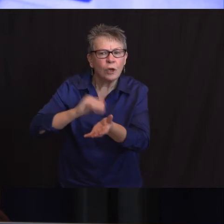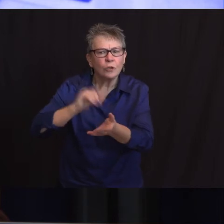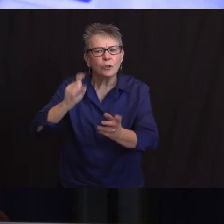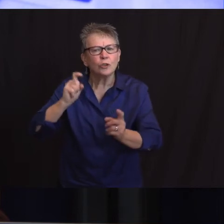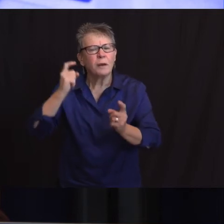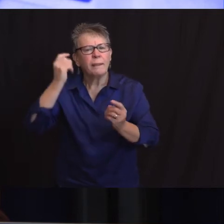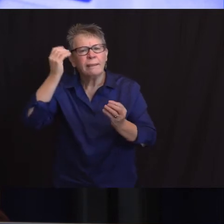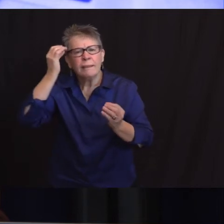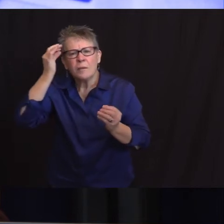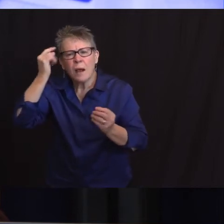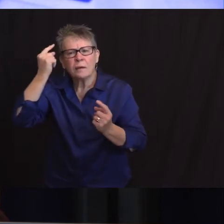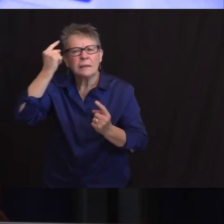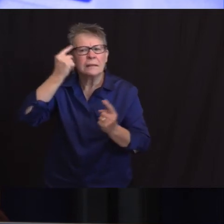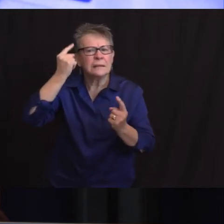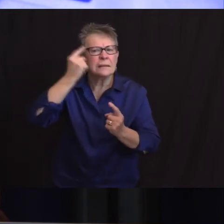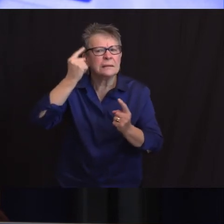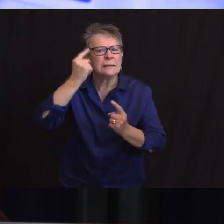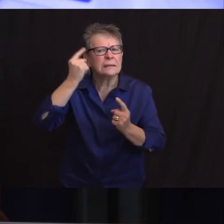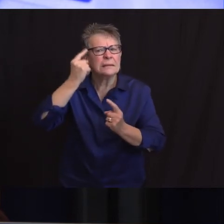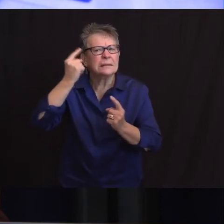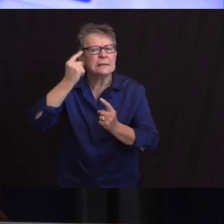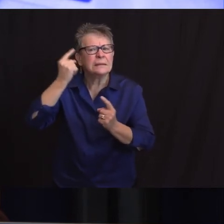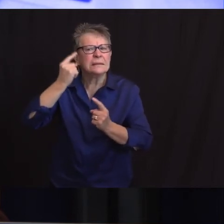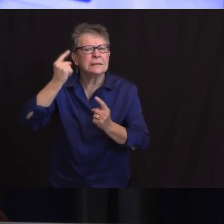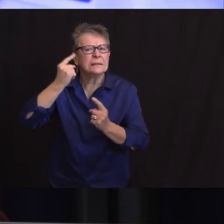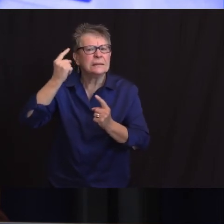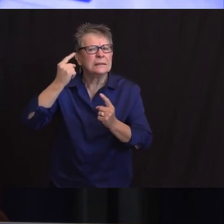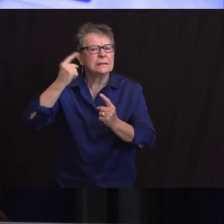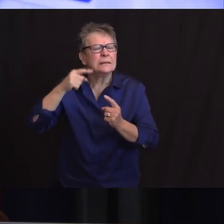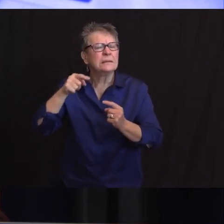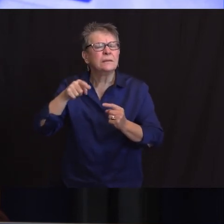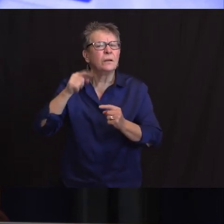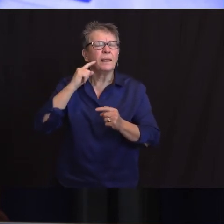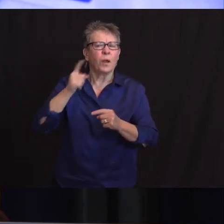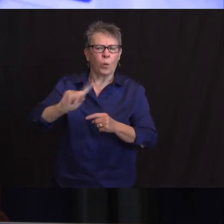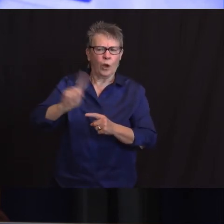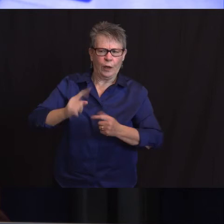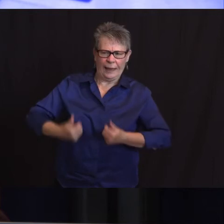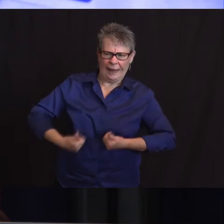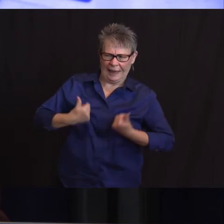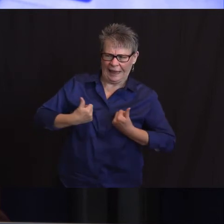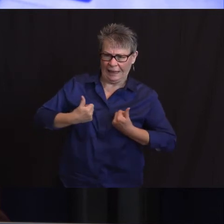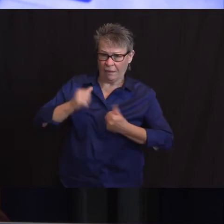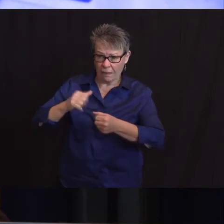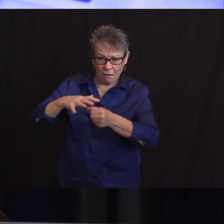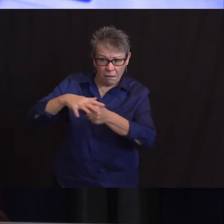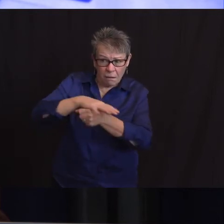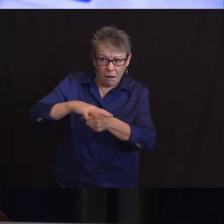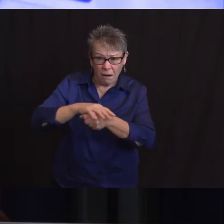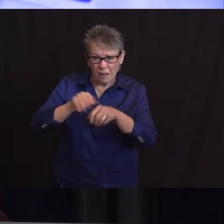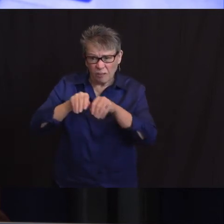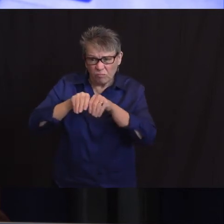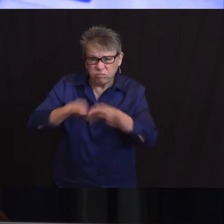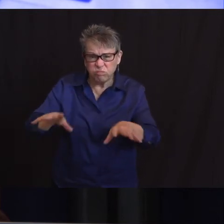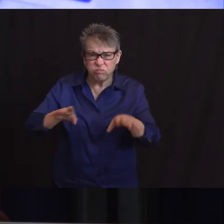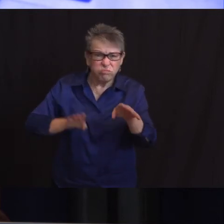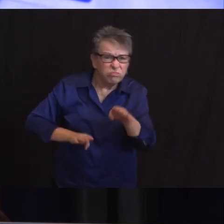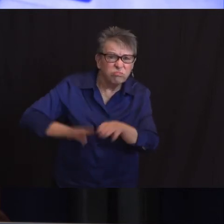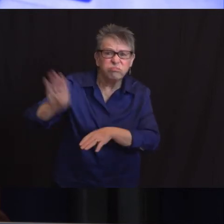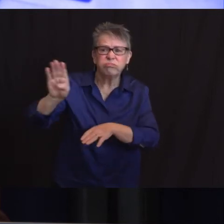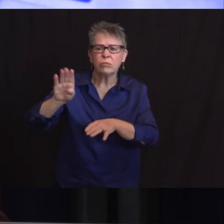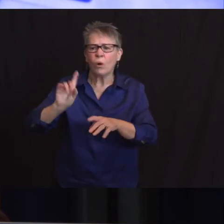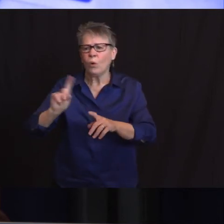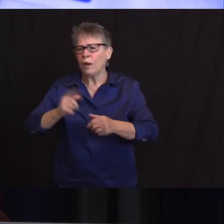community transmission. They should also consider the patient's personal risk of